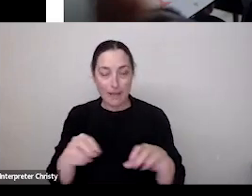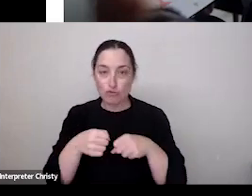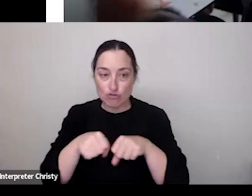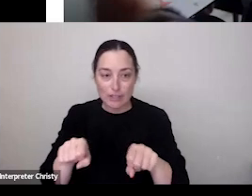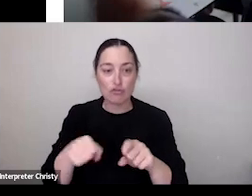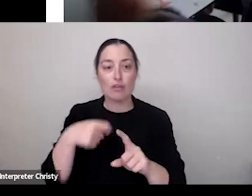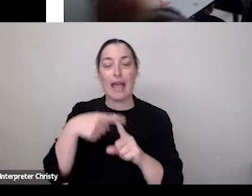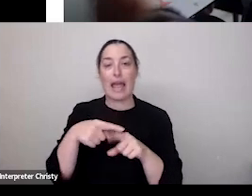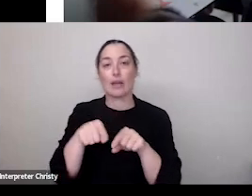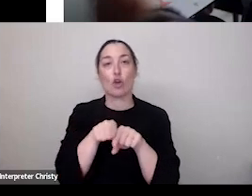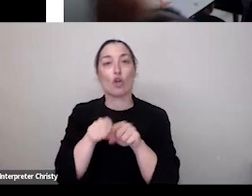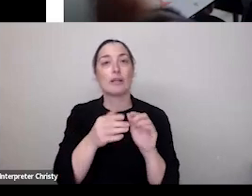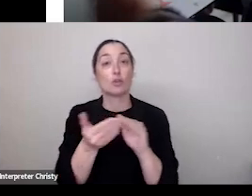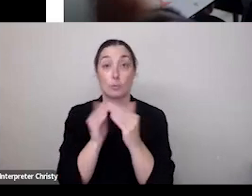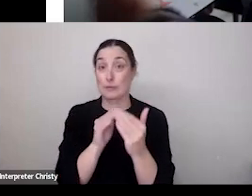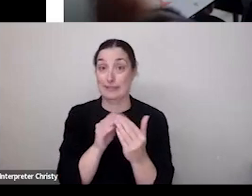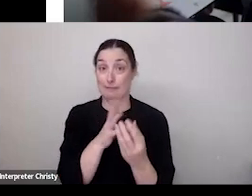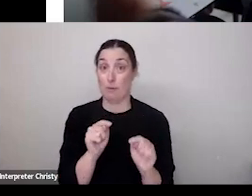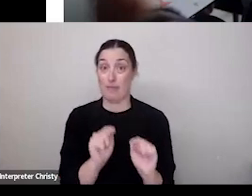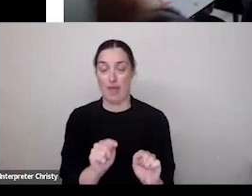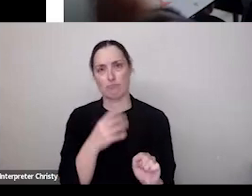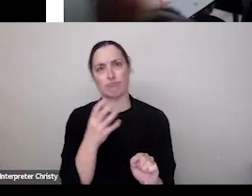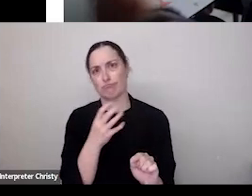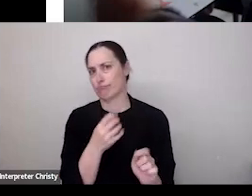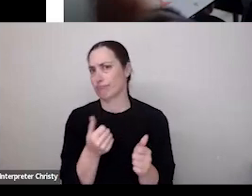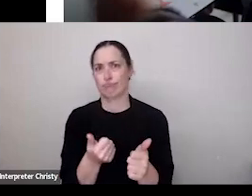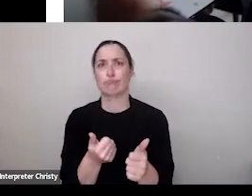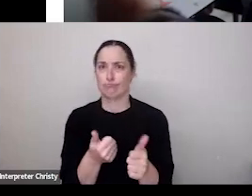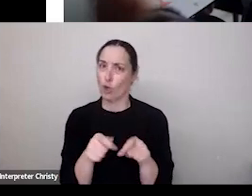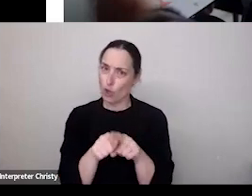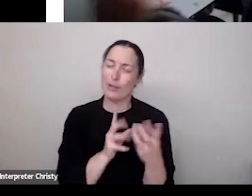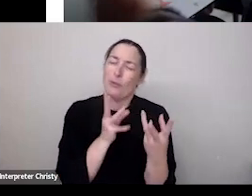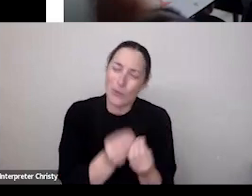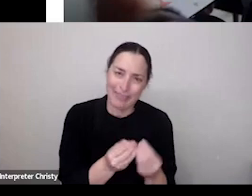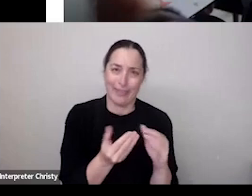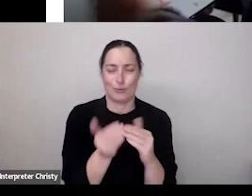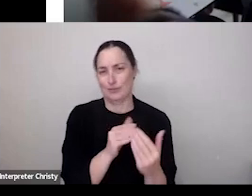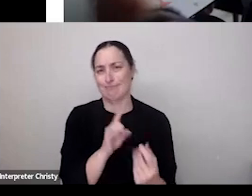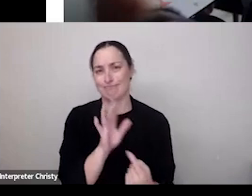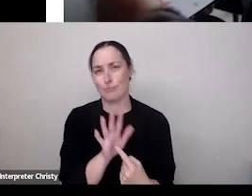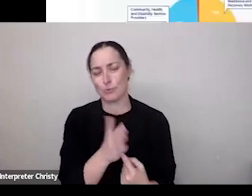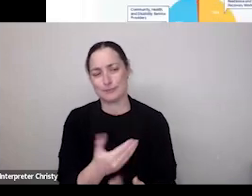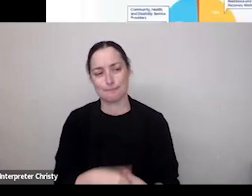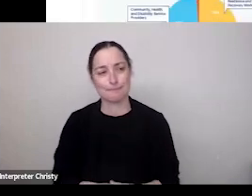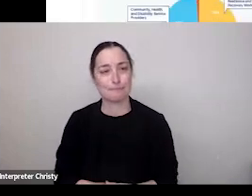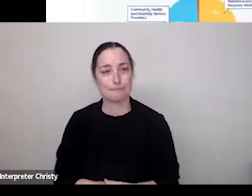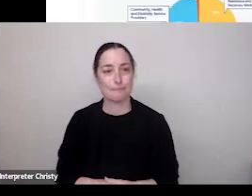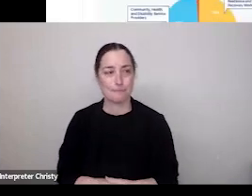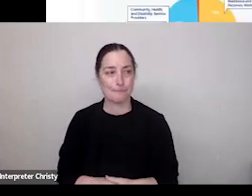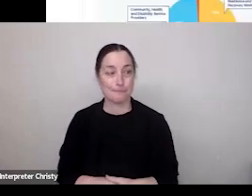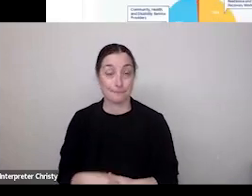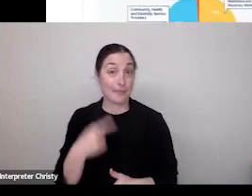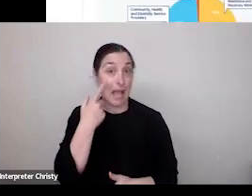the learning communities that have emerged as a result of learning with communities. Next slide, please. When you